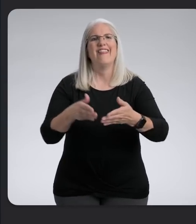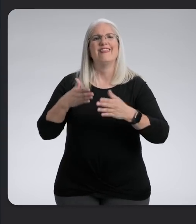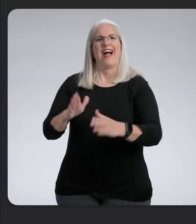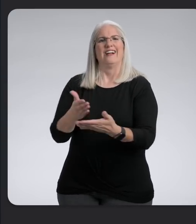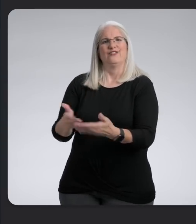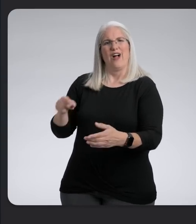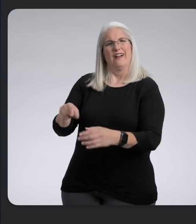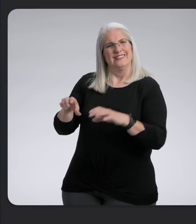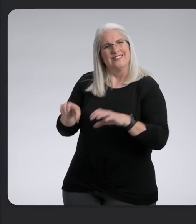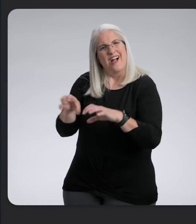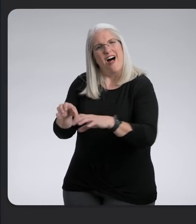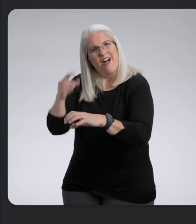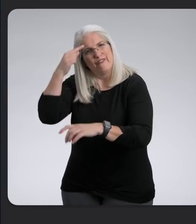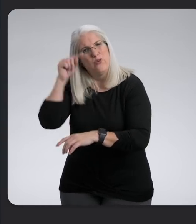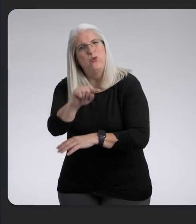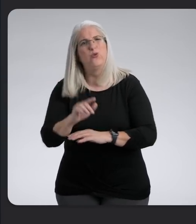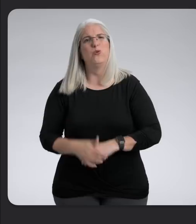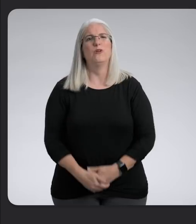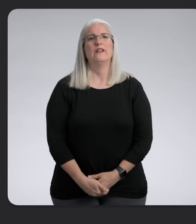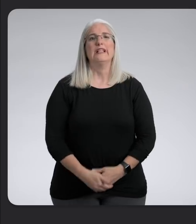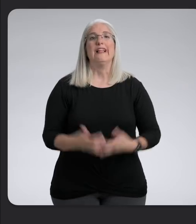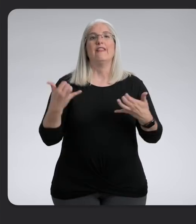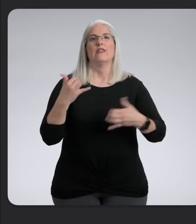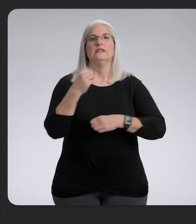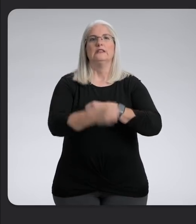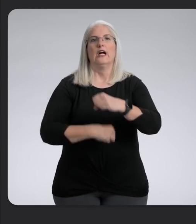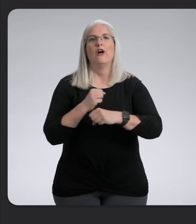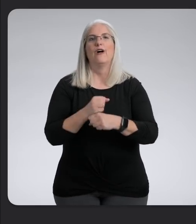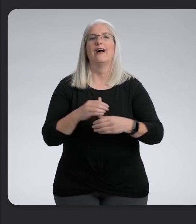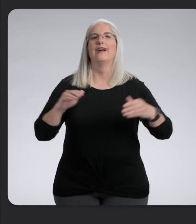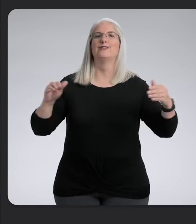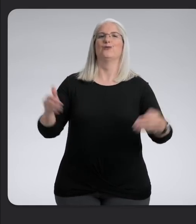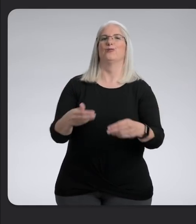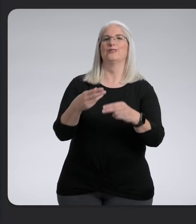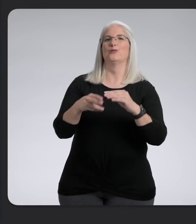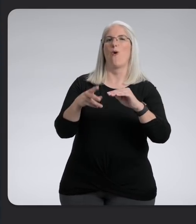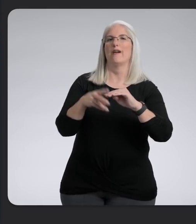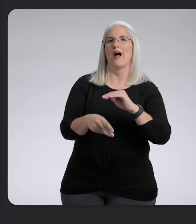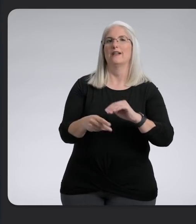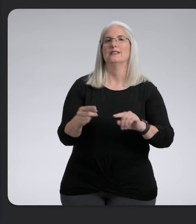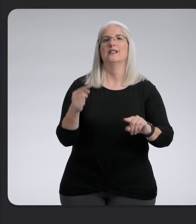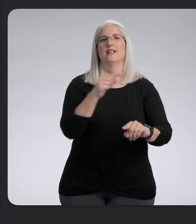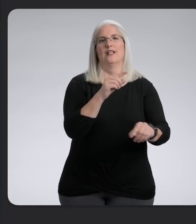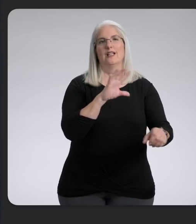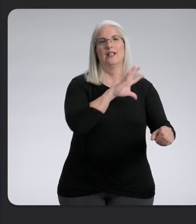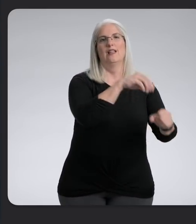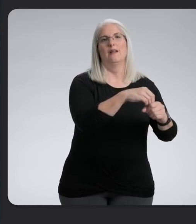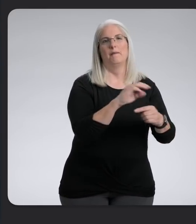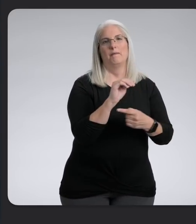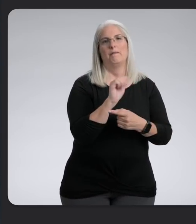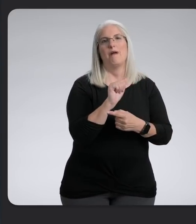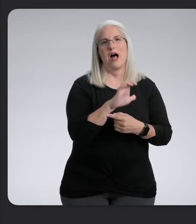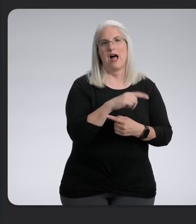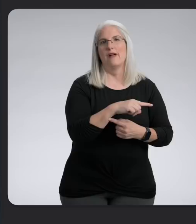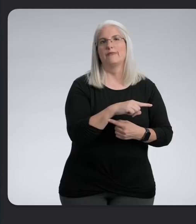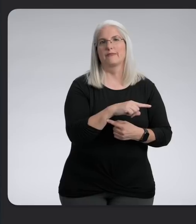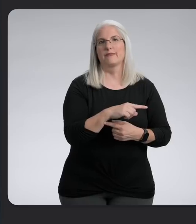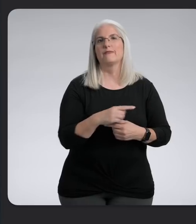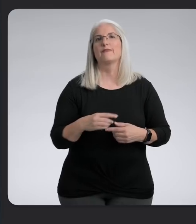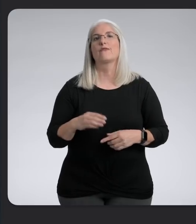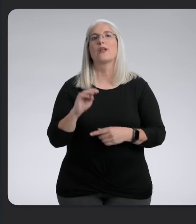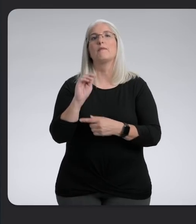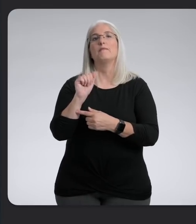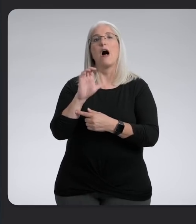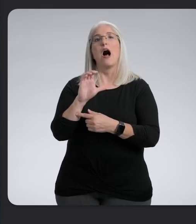you. And this year, we're bringing shortcuts to the Mac. The Mac is, after all, where we turn for so much of our